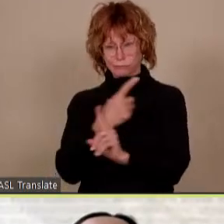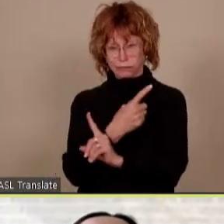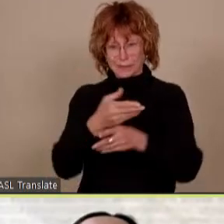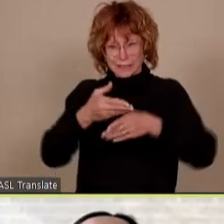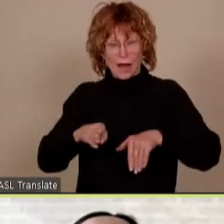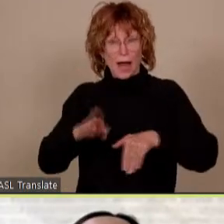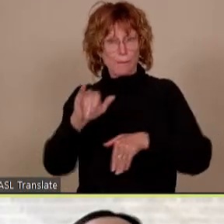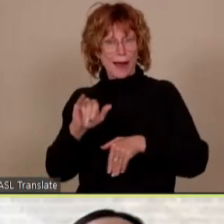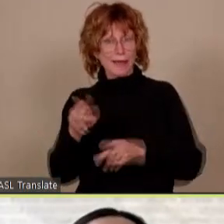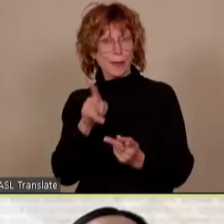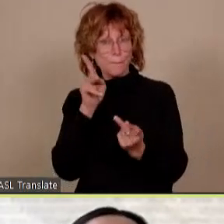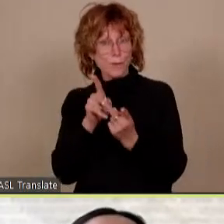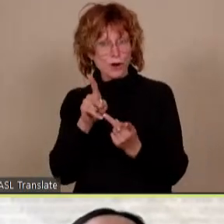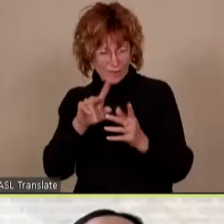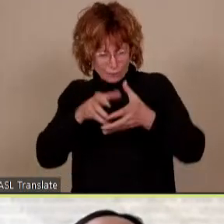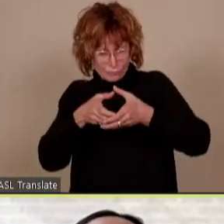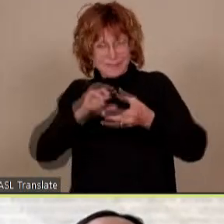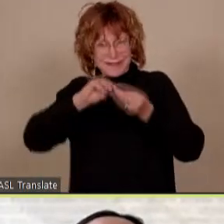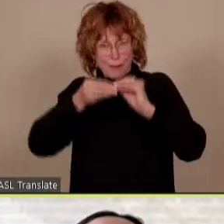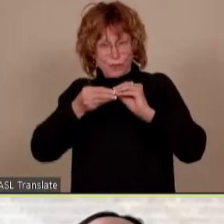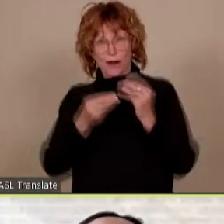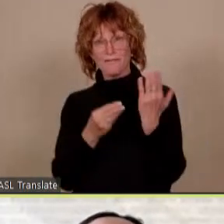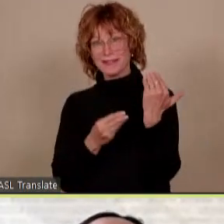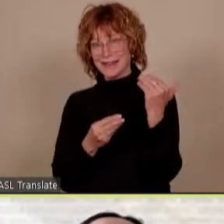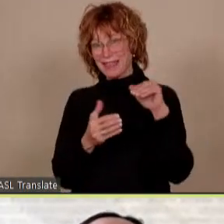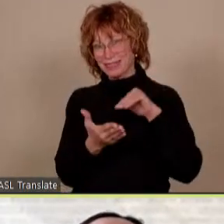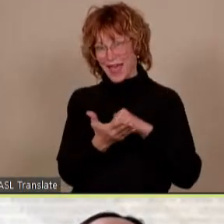by the ideal population of